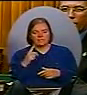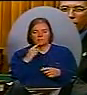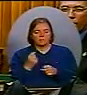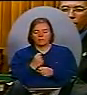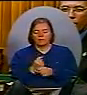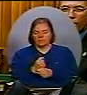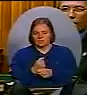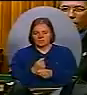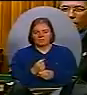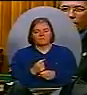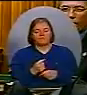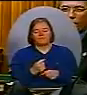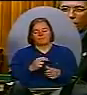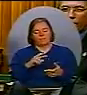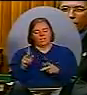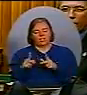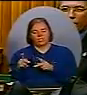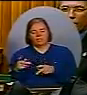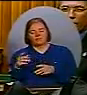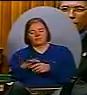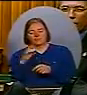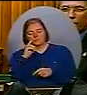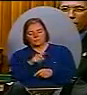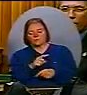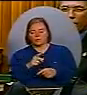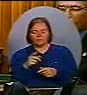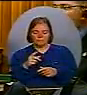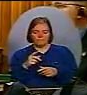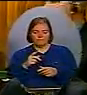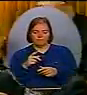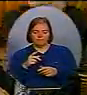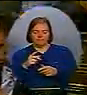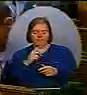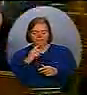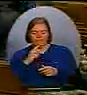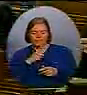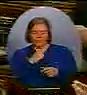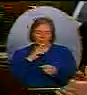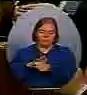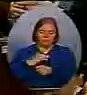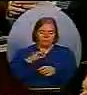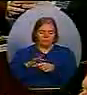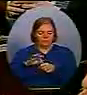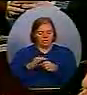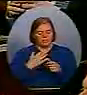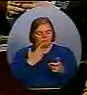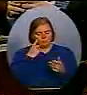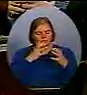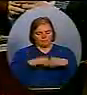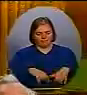and voted the opposite of what he had promised. Why doesn't he stand and explain that? The Honourable Member for Timmins-James Bay.